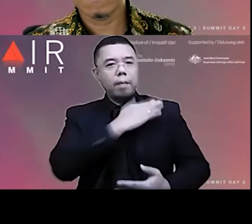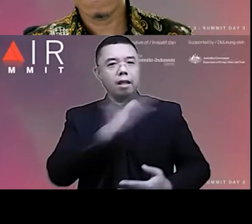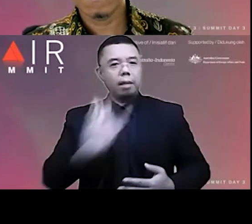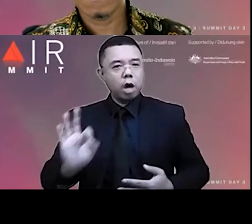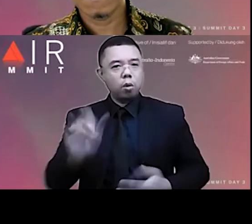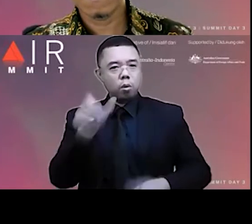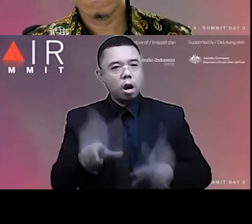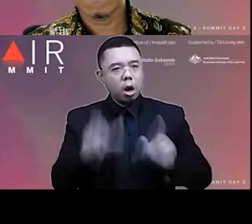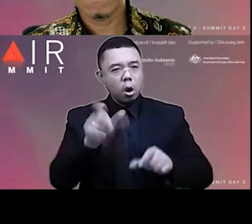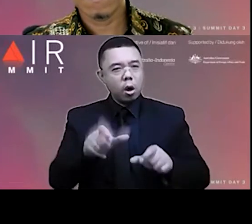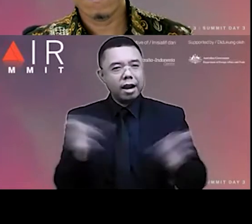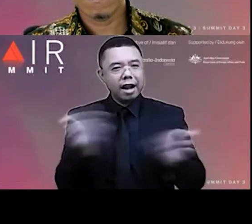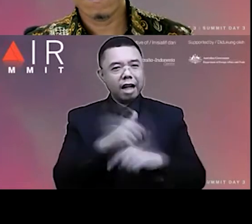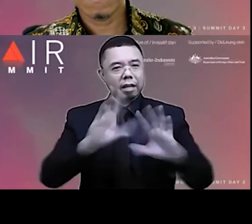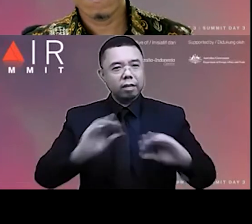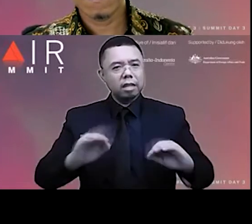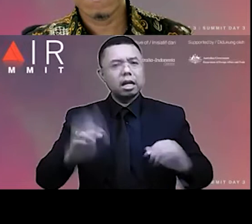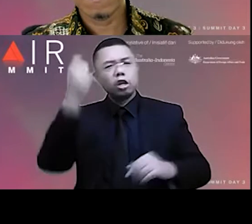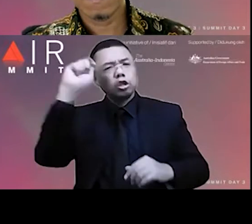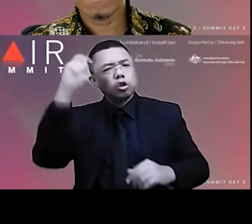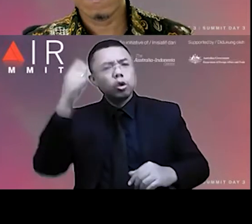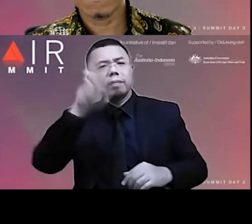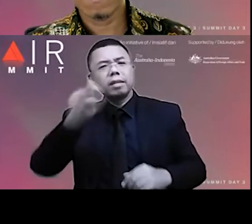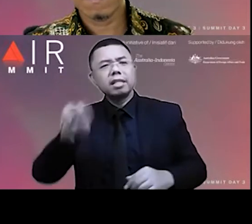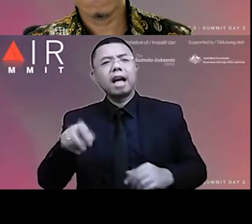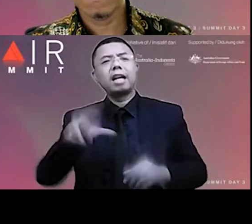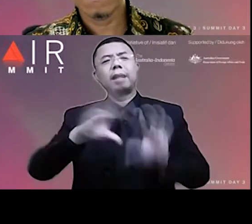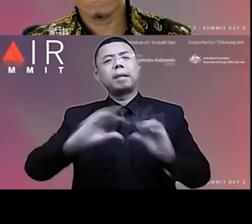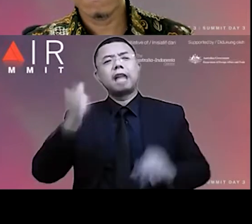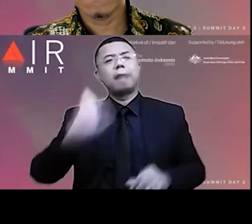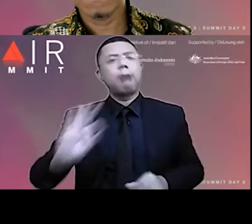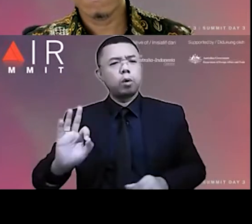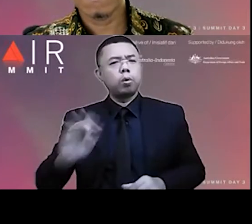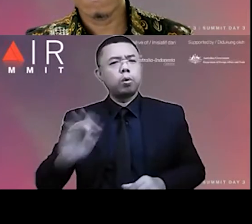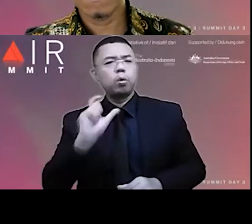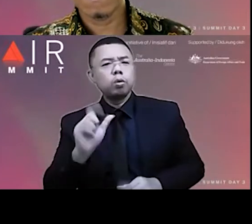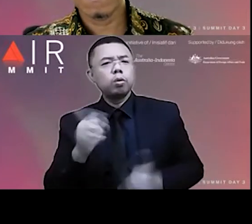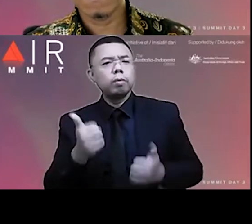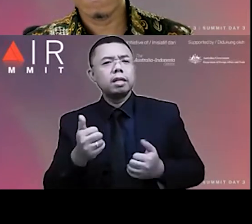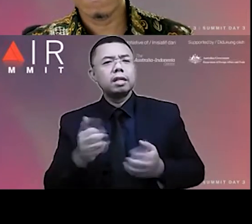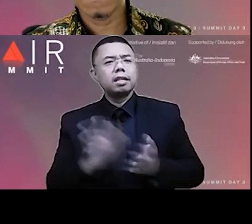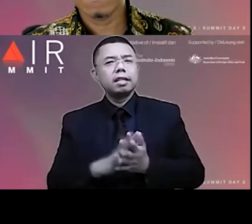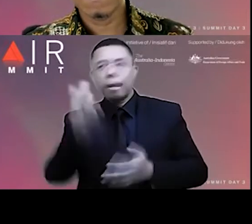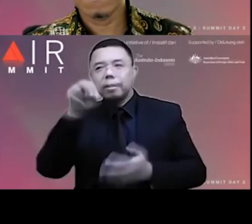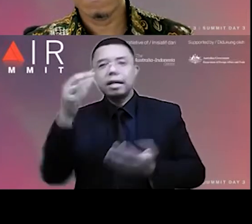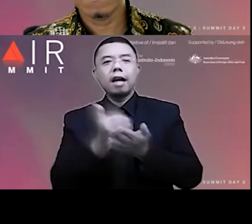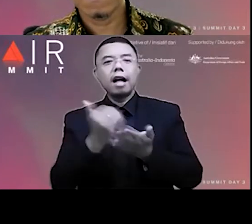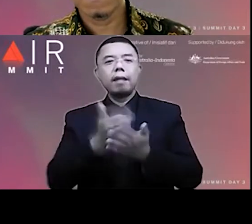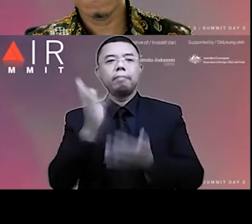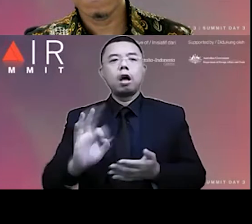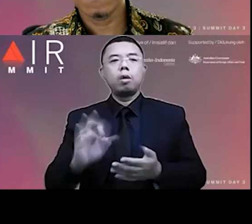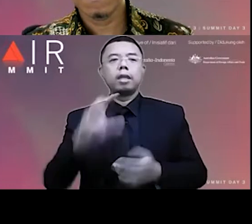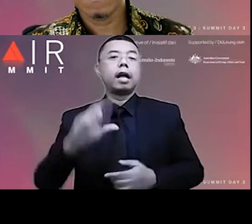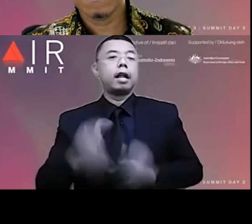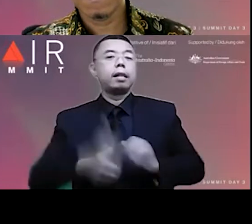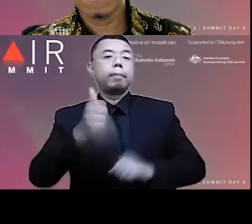to find a new position, to find new source of incomes. So the best way to help them is to provide cash transfer